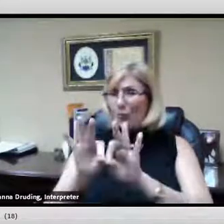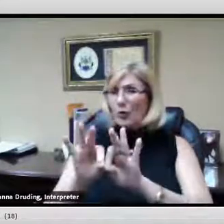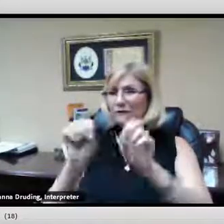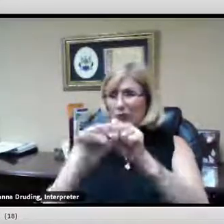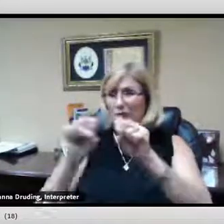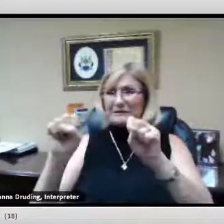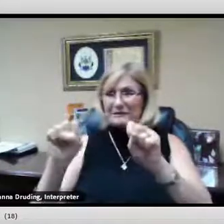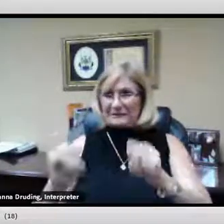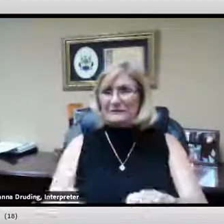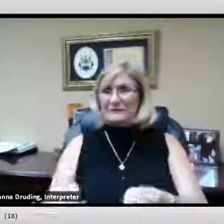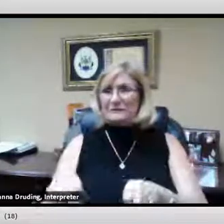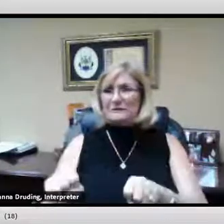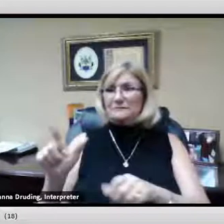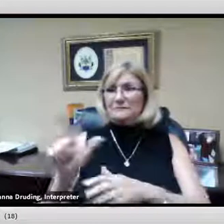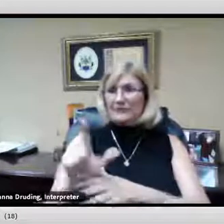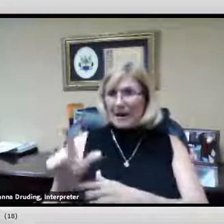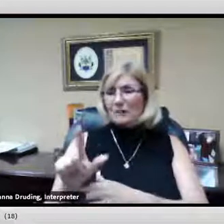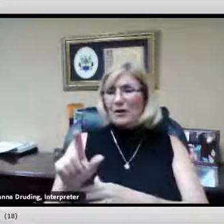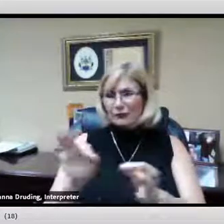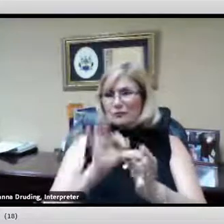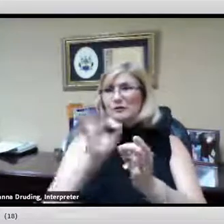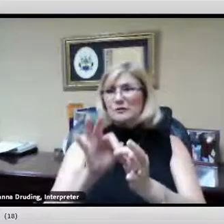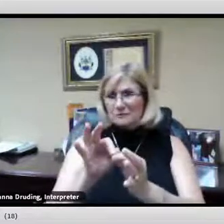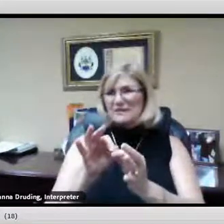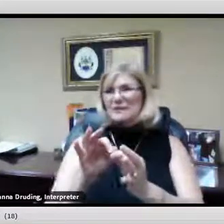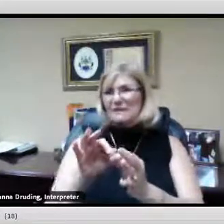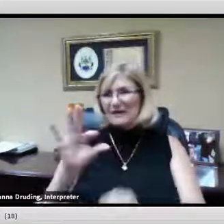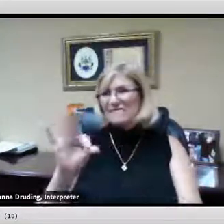in a specific field like that.